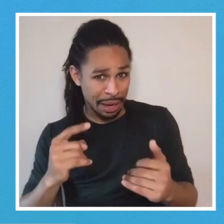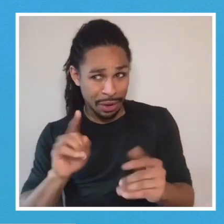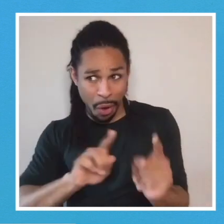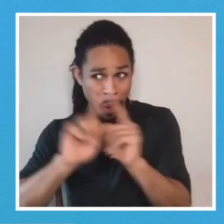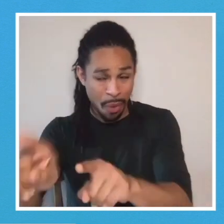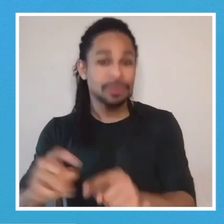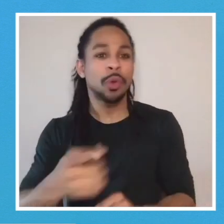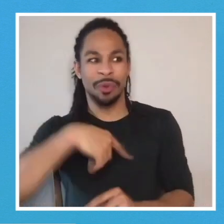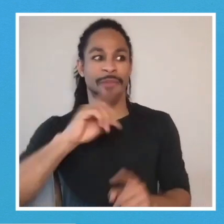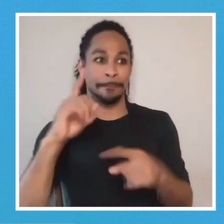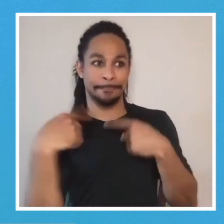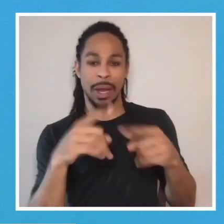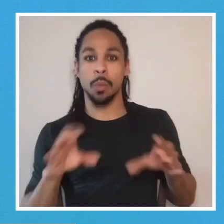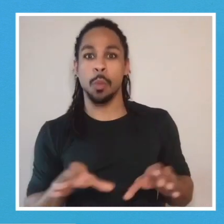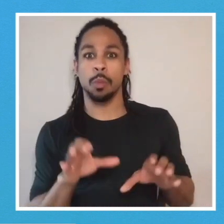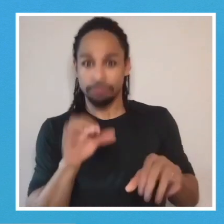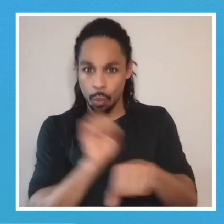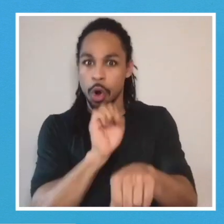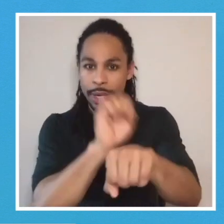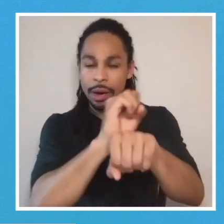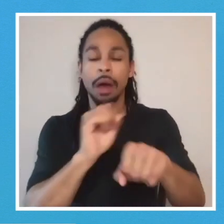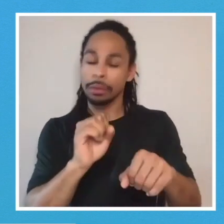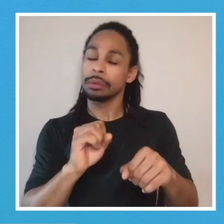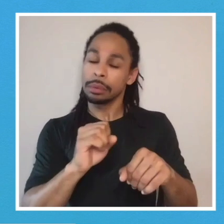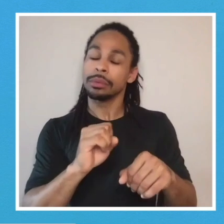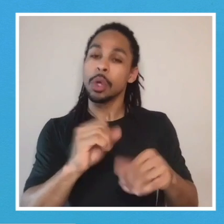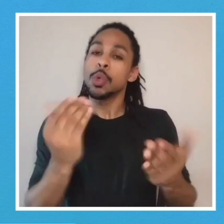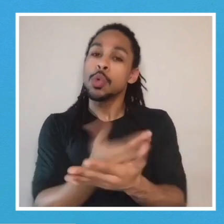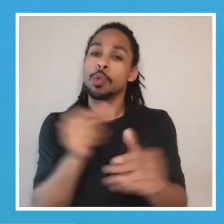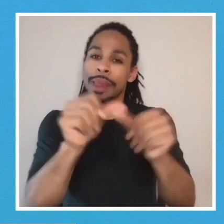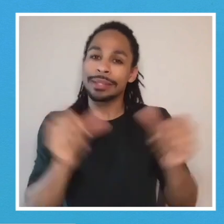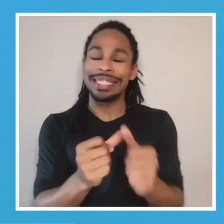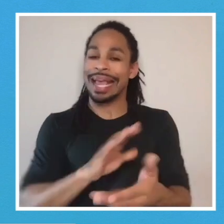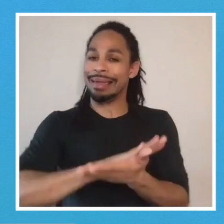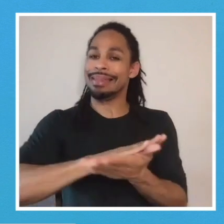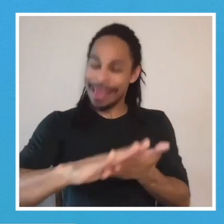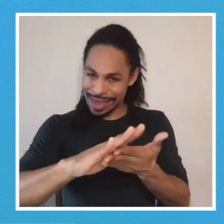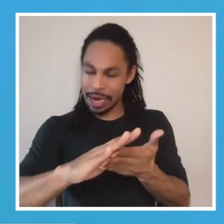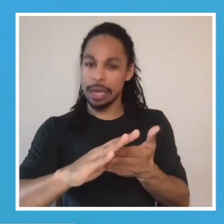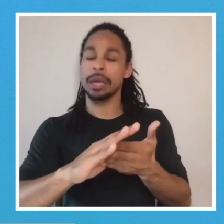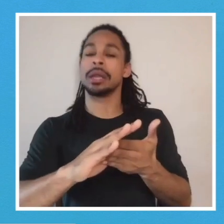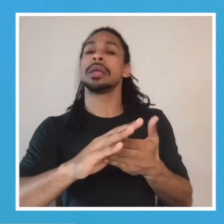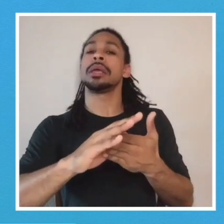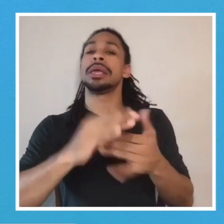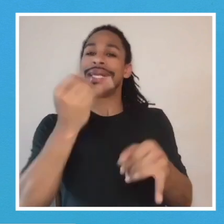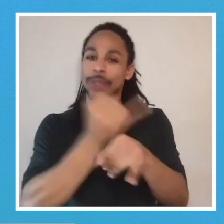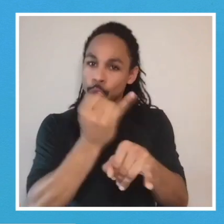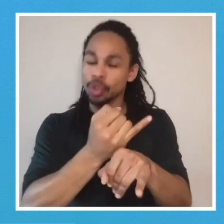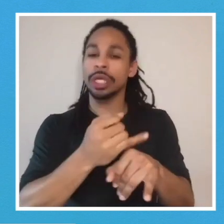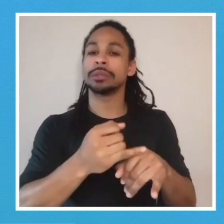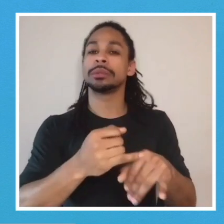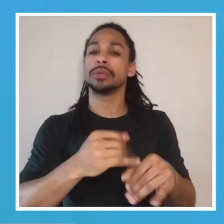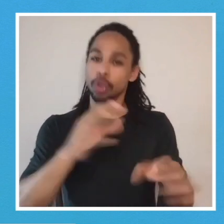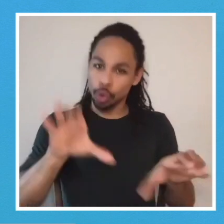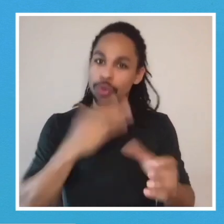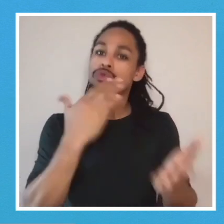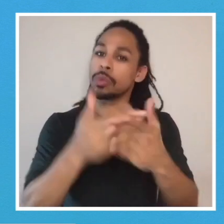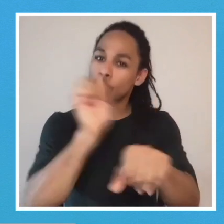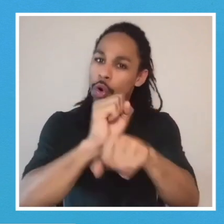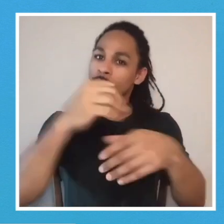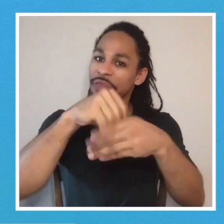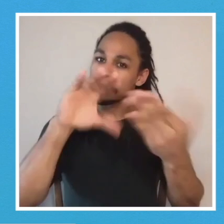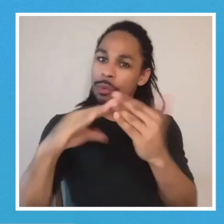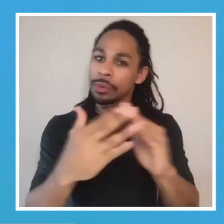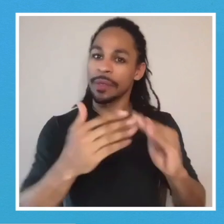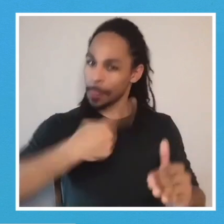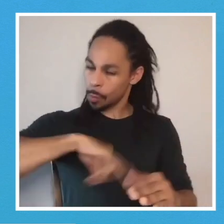some places for people to land that we know are clean, that are already doing good work in the communities that we care about. And